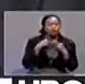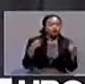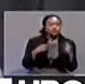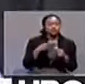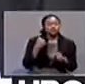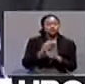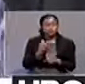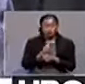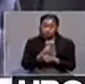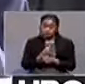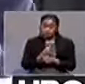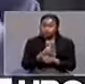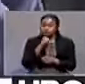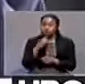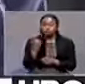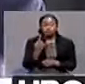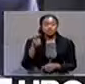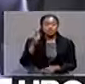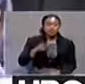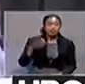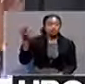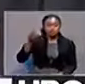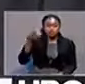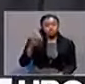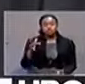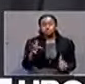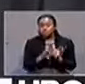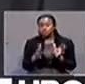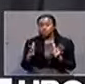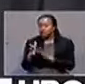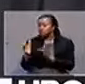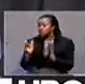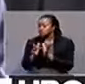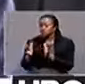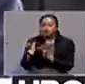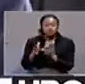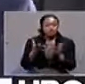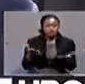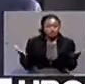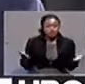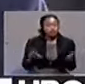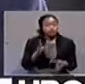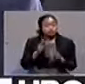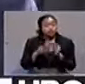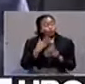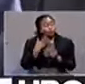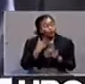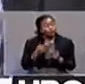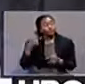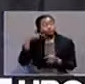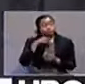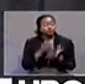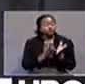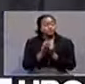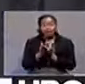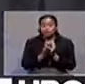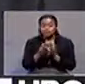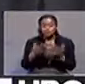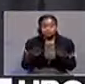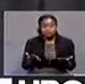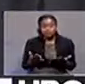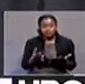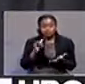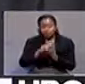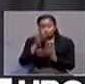to preach, oh, Jesus at Capernaum, what? No! People want also social service. That's why he was